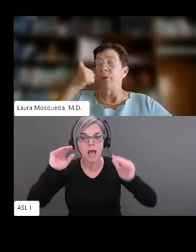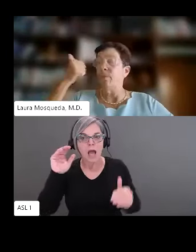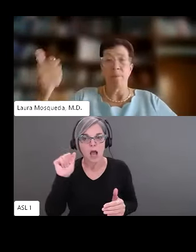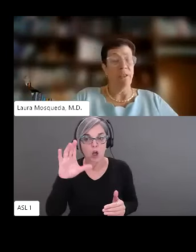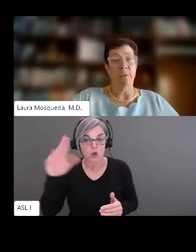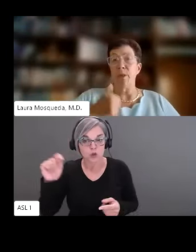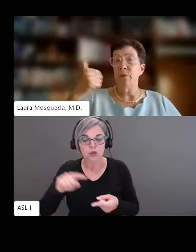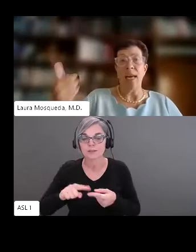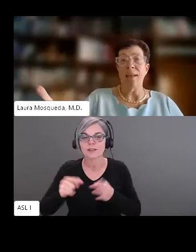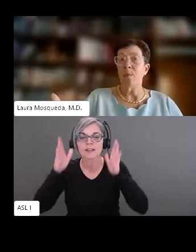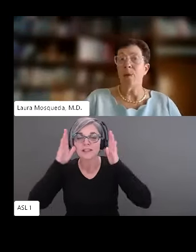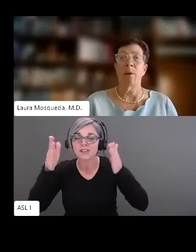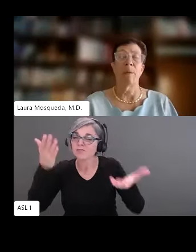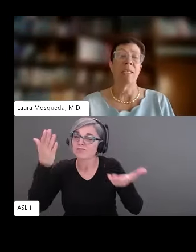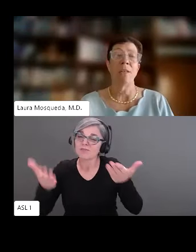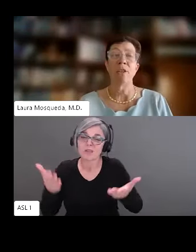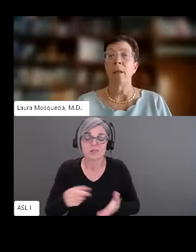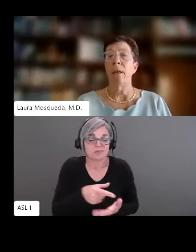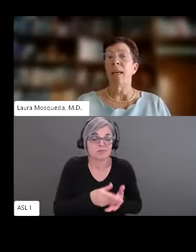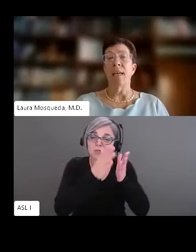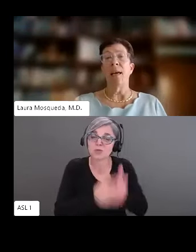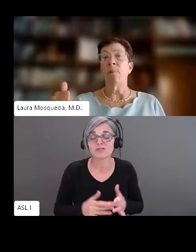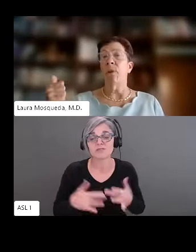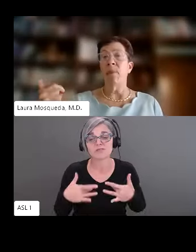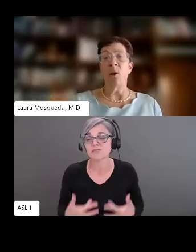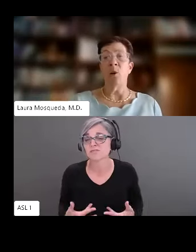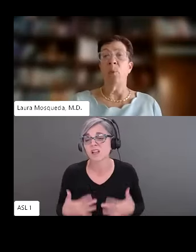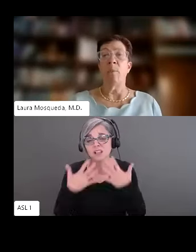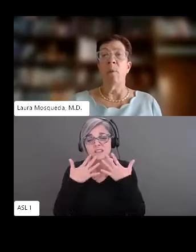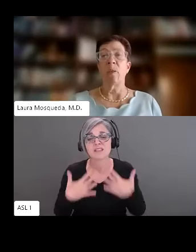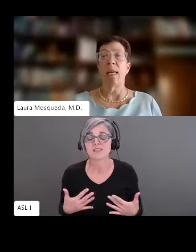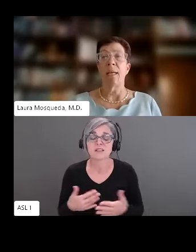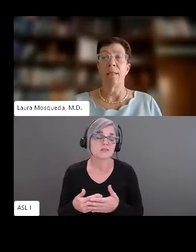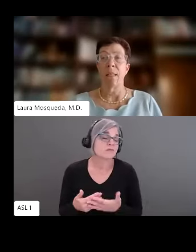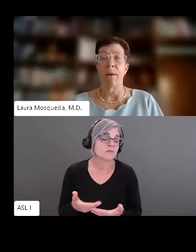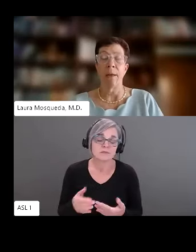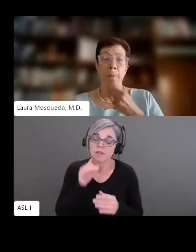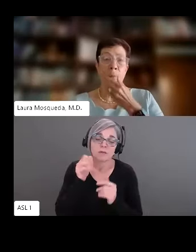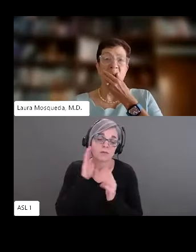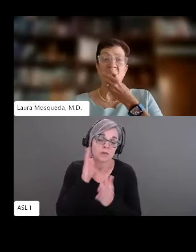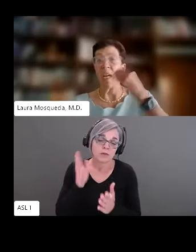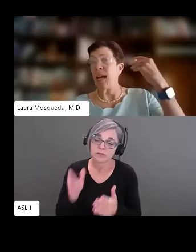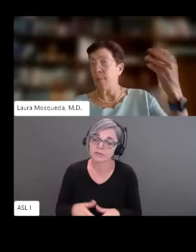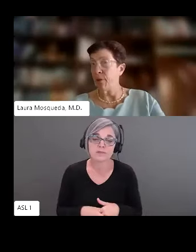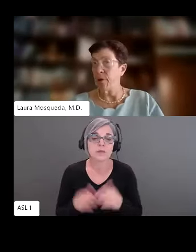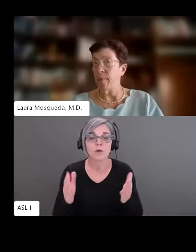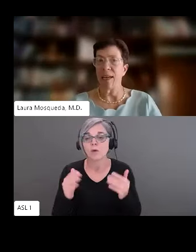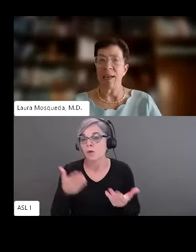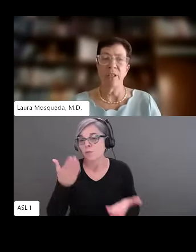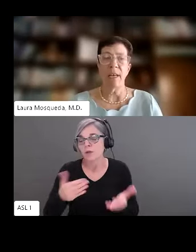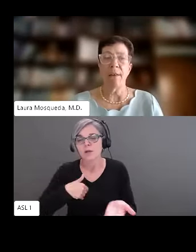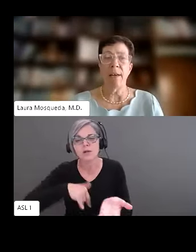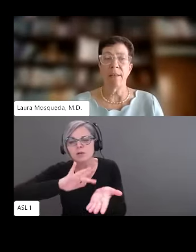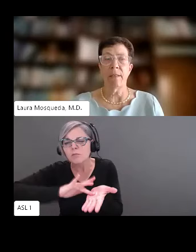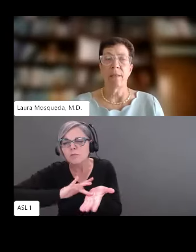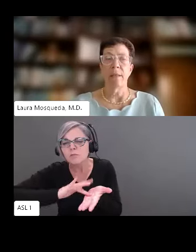you might just be too sad to be able to pay attention. It can happen with medical problems like delirium. It can happen due to